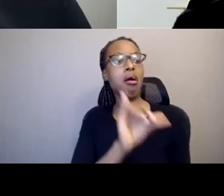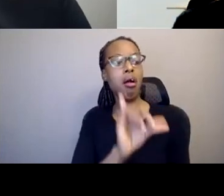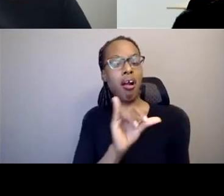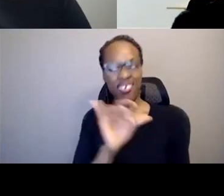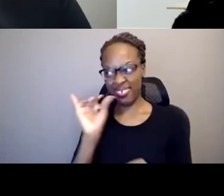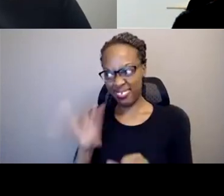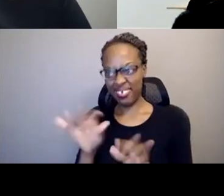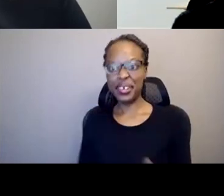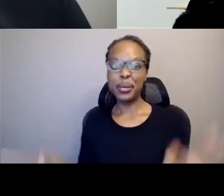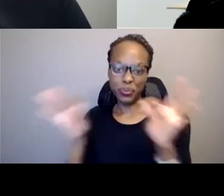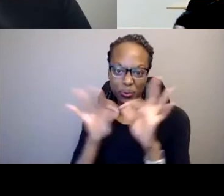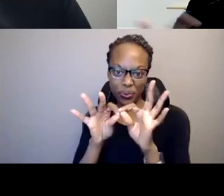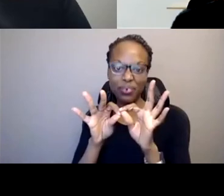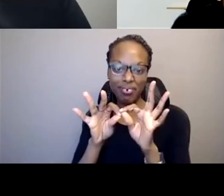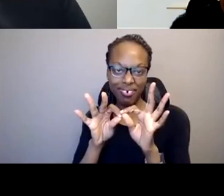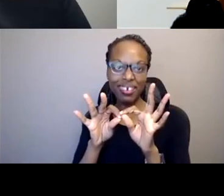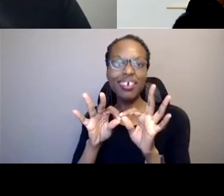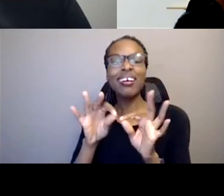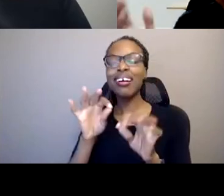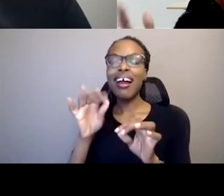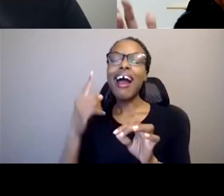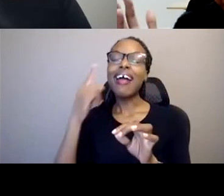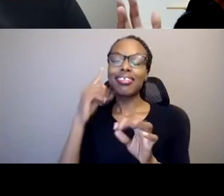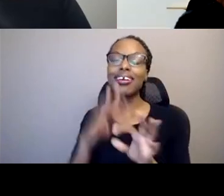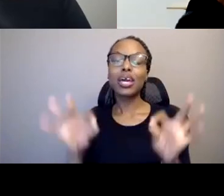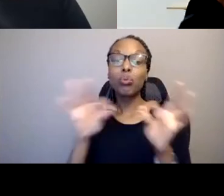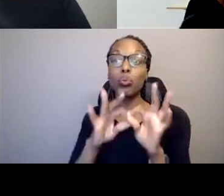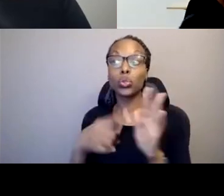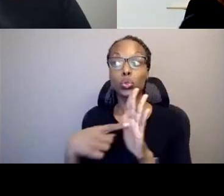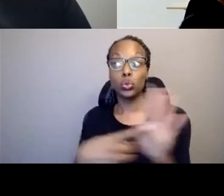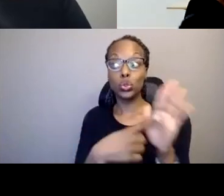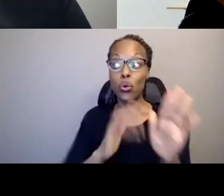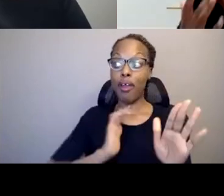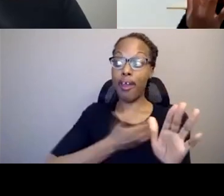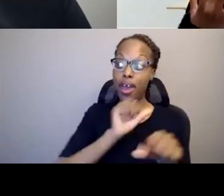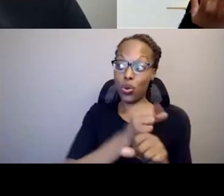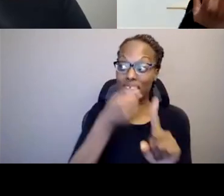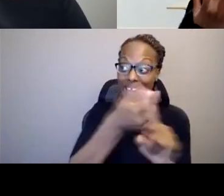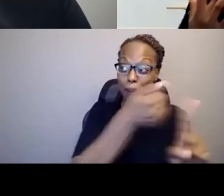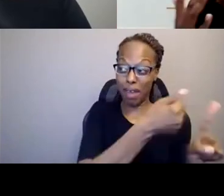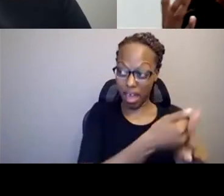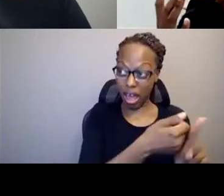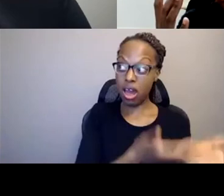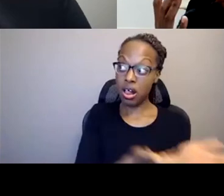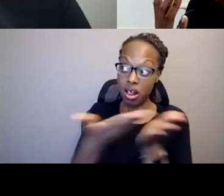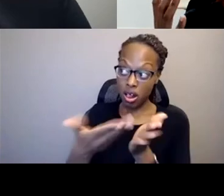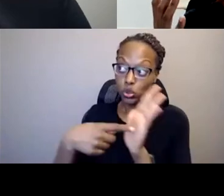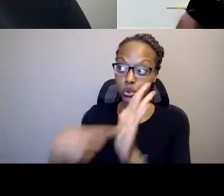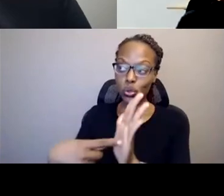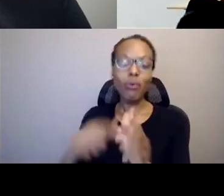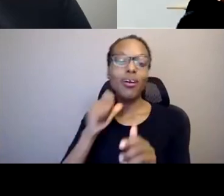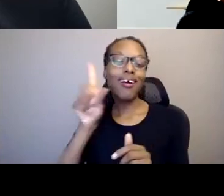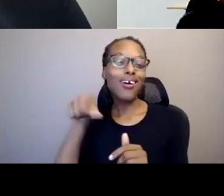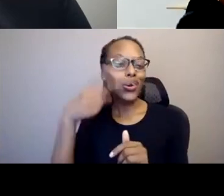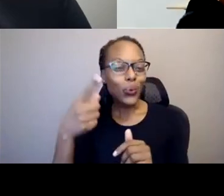written proposal. It can't just be a written proposal. So that's the Mosaic initiative. The New